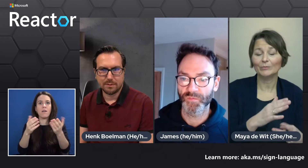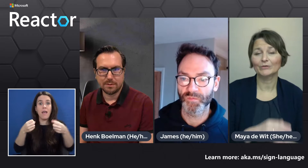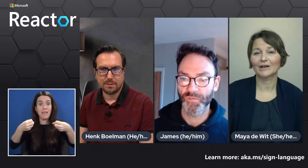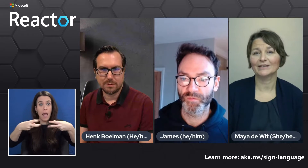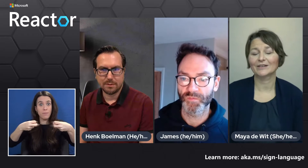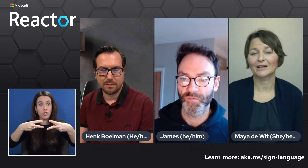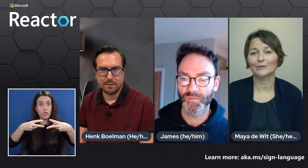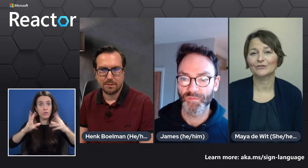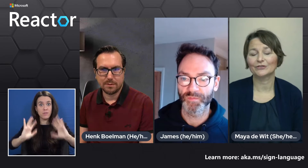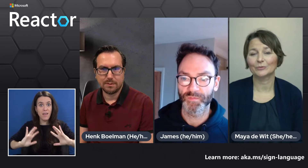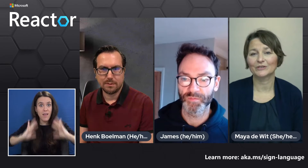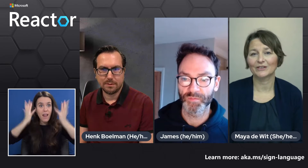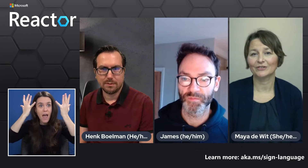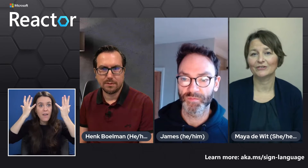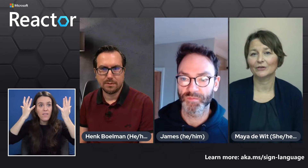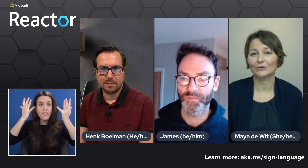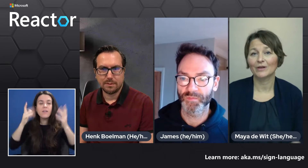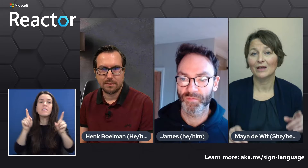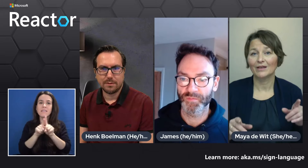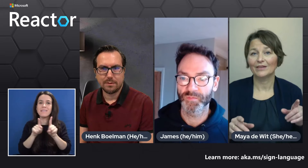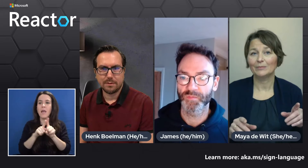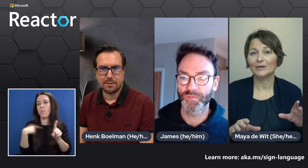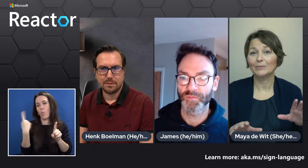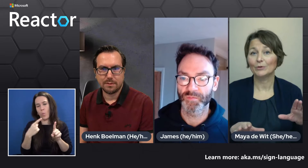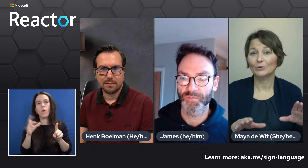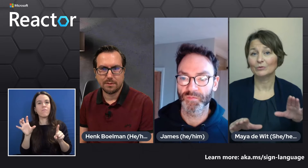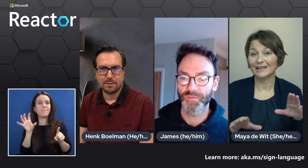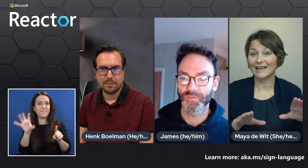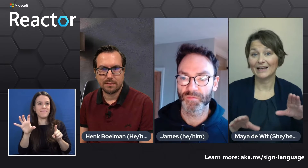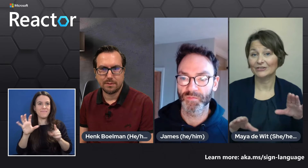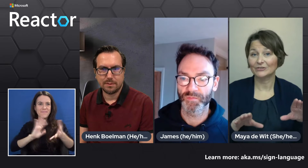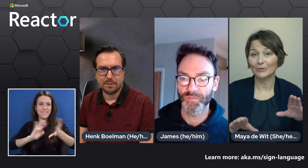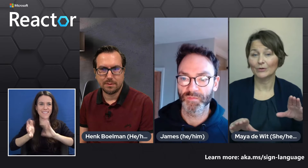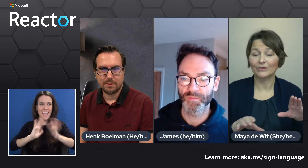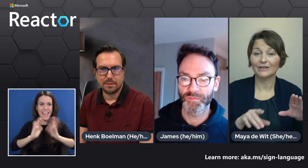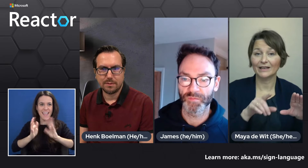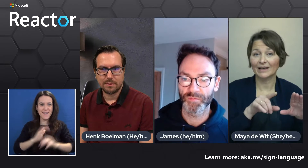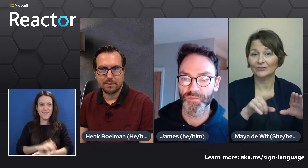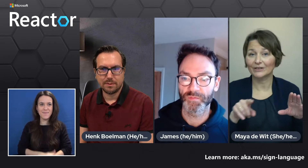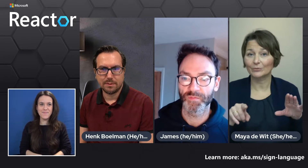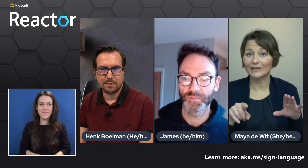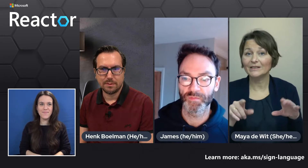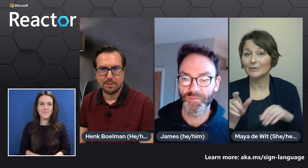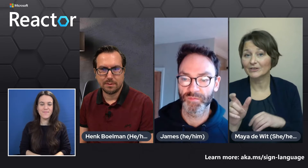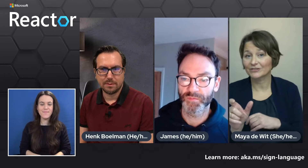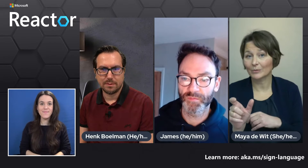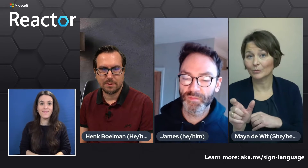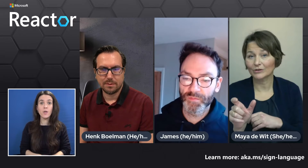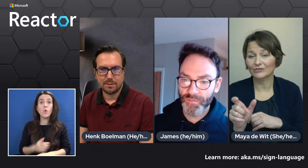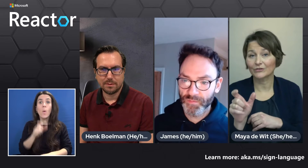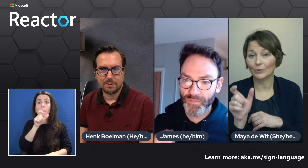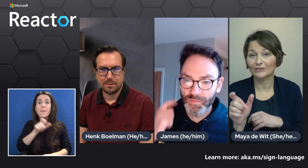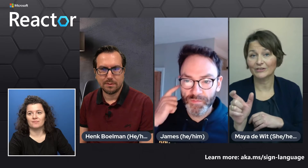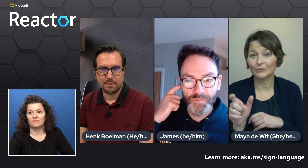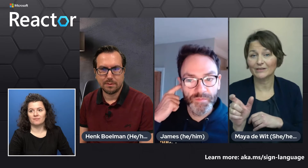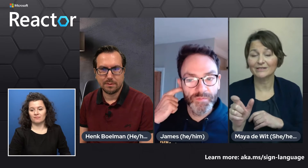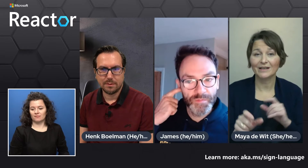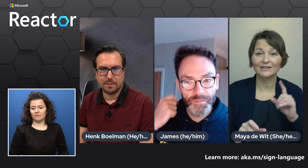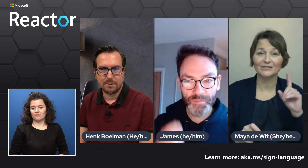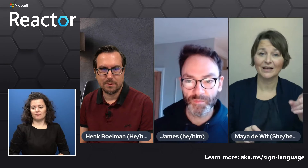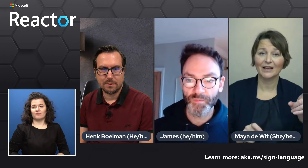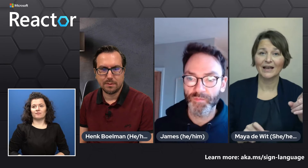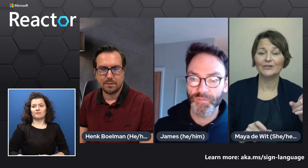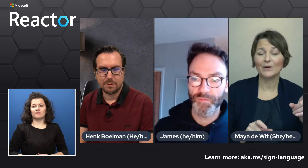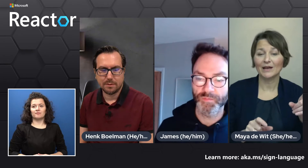we provide sign language interpretation. So then people who can access both, they can actually read, because some words you want in written